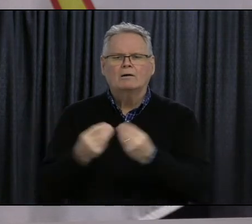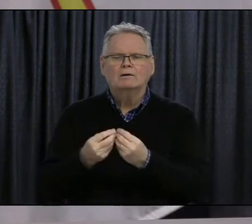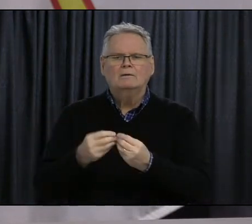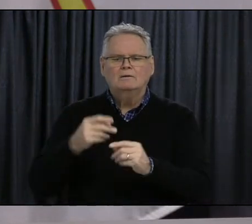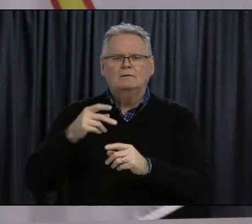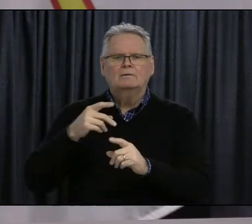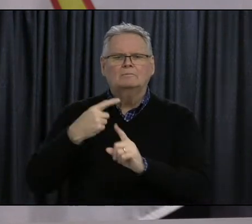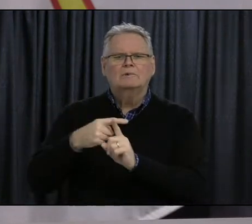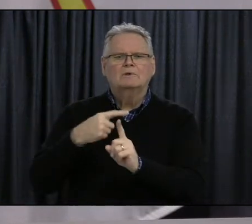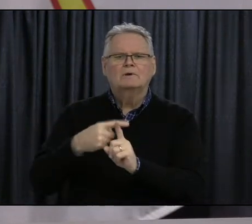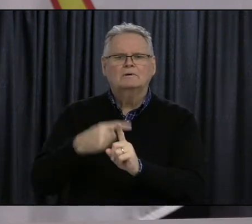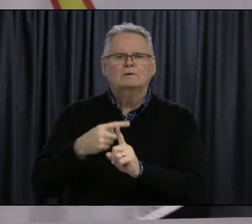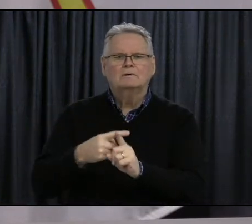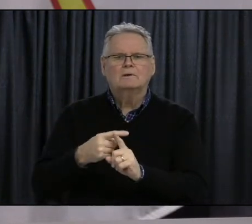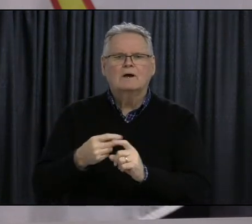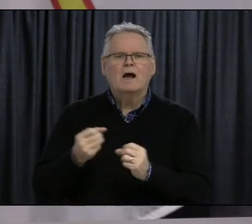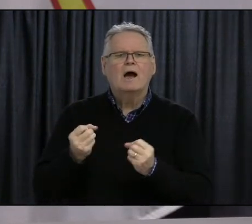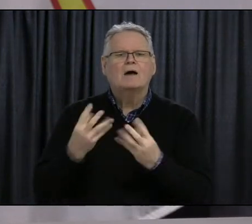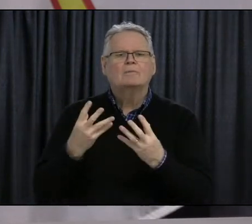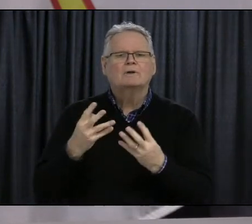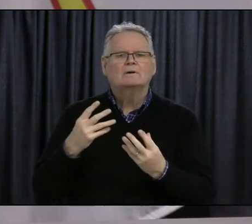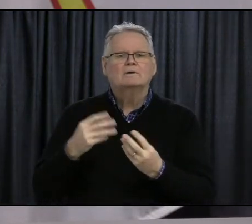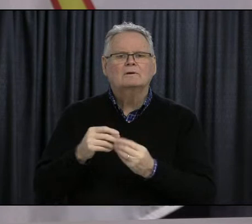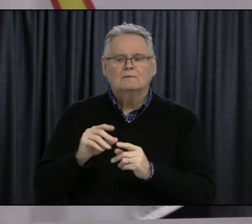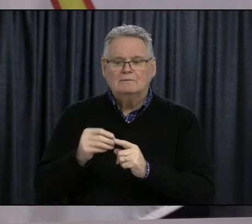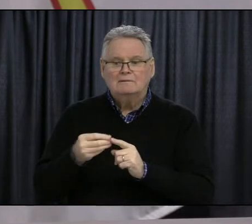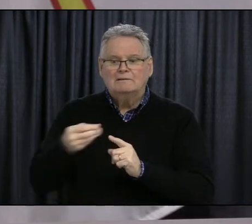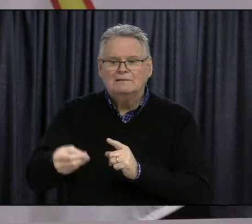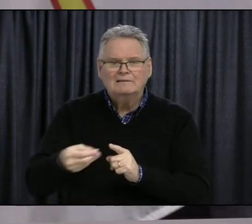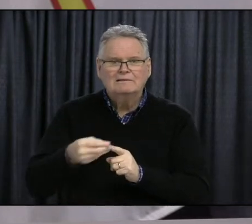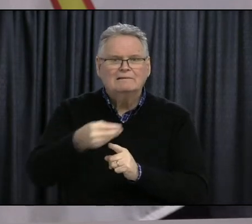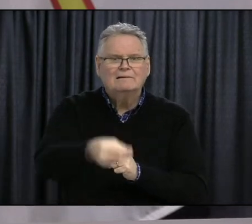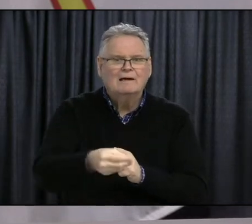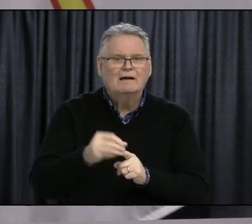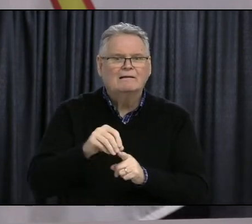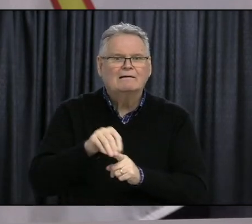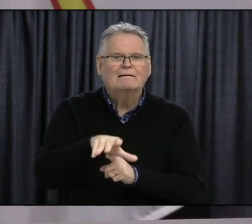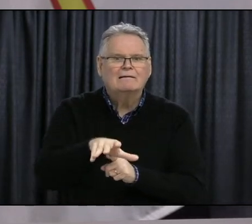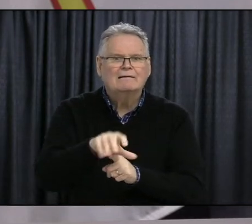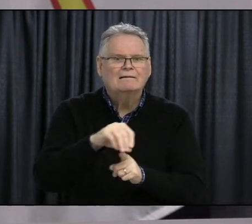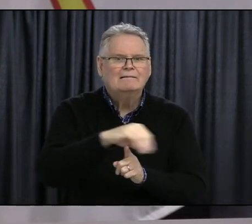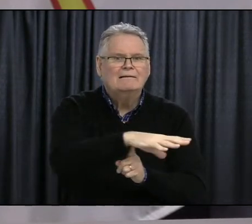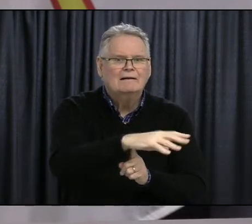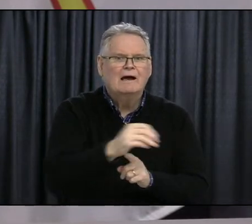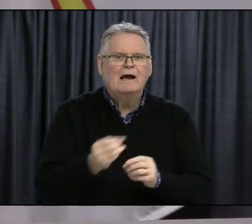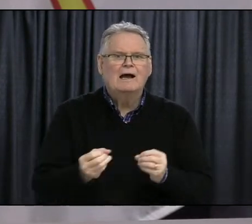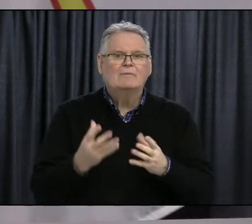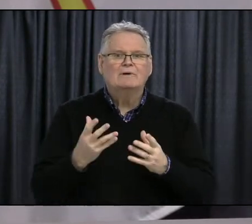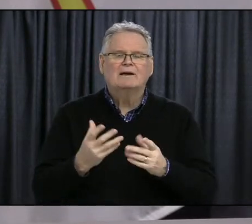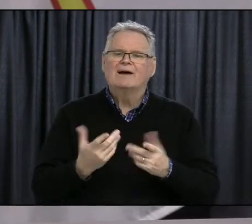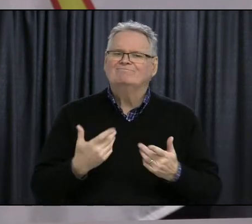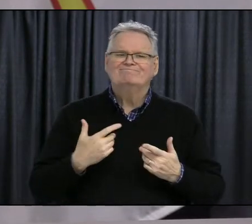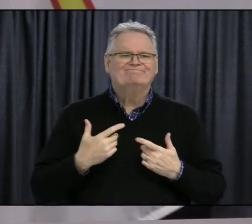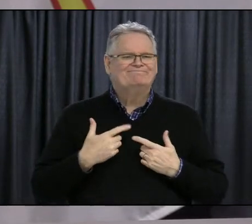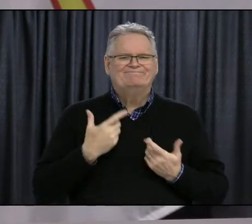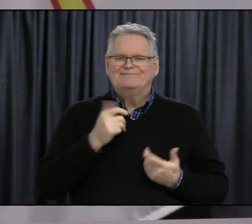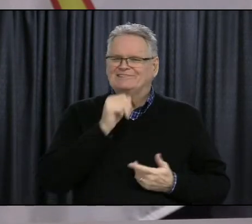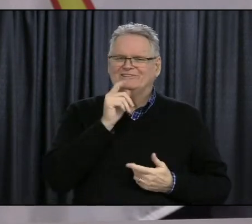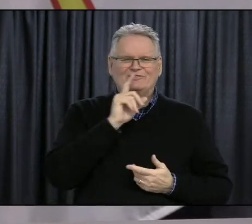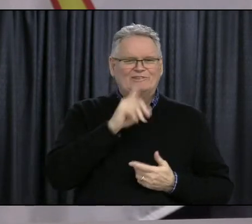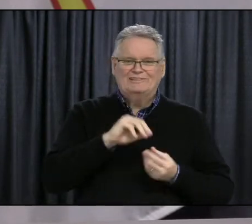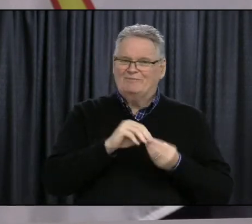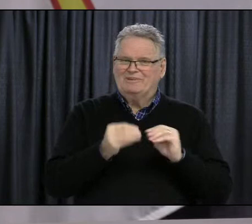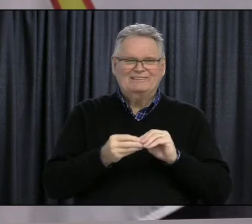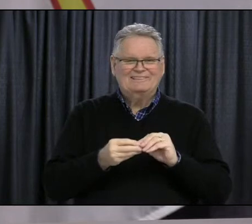at the moment. That's, Eastern Health on the ground would know that, but the one is all I know about